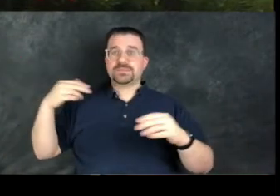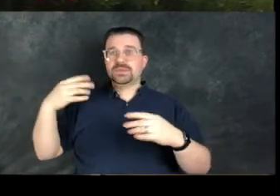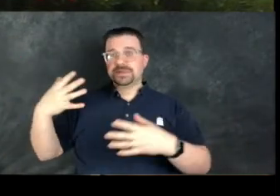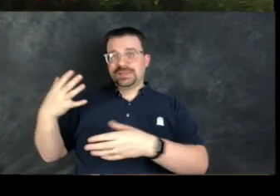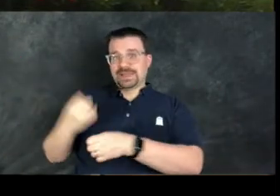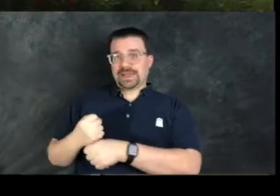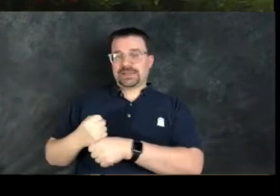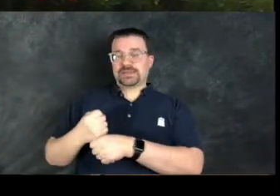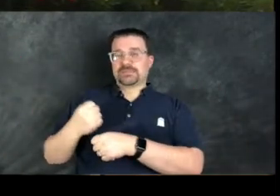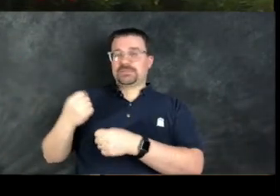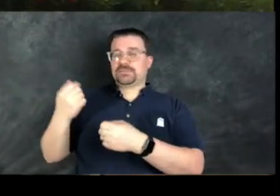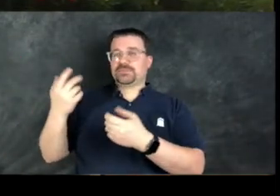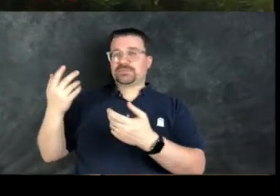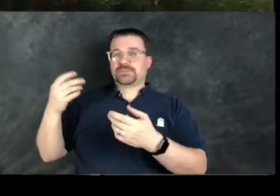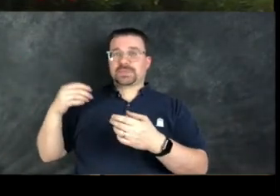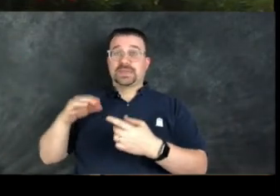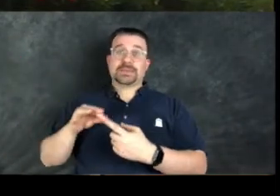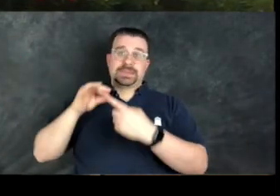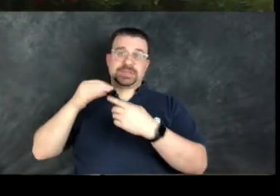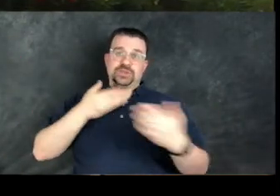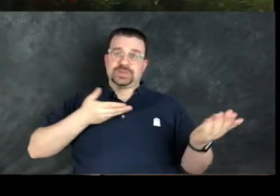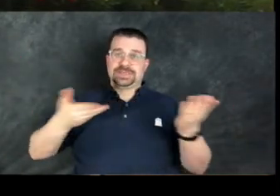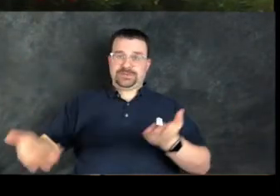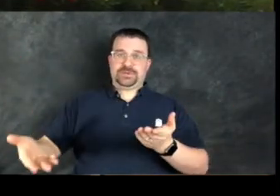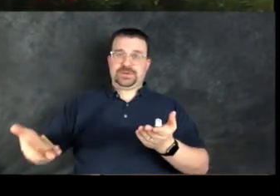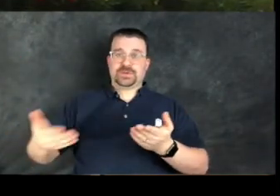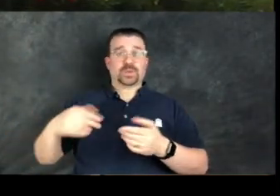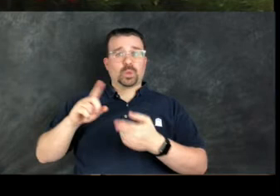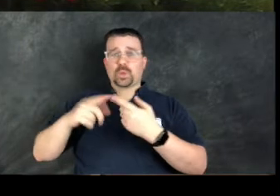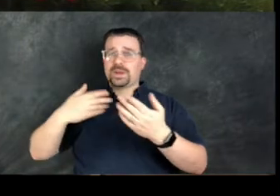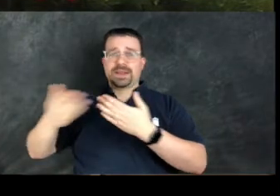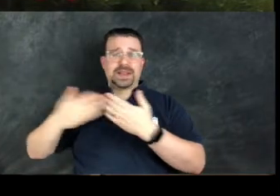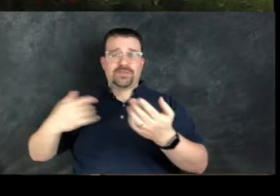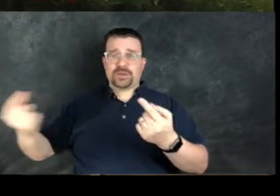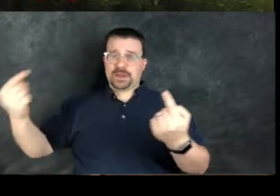receive a special delivery whenever it comes.